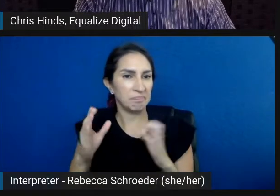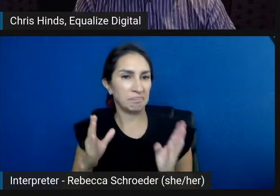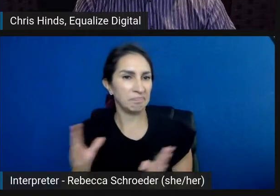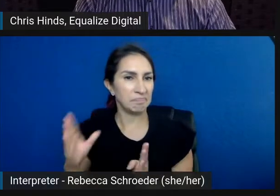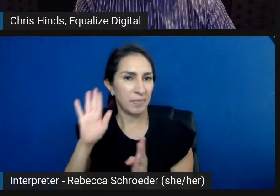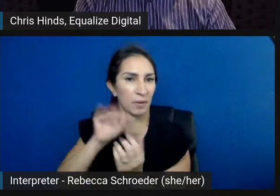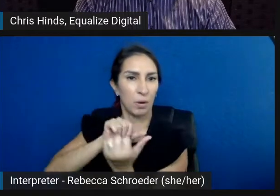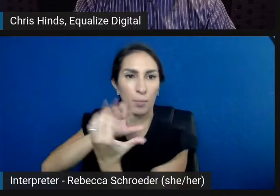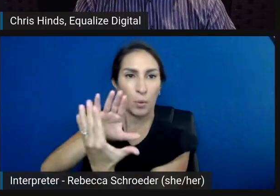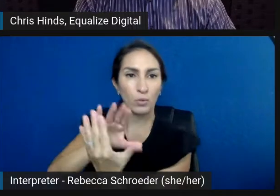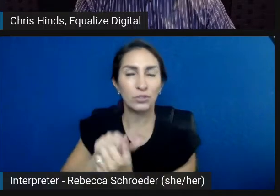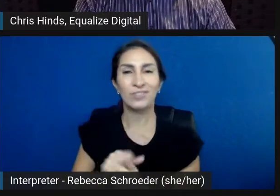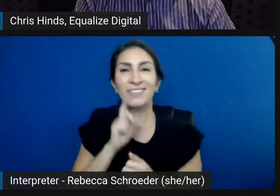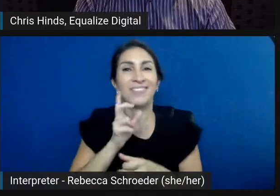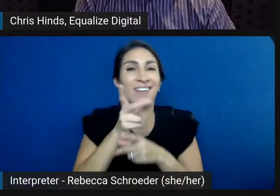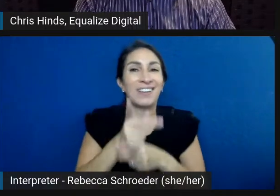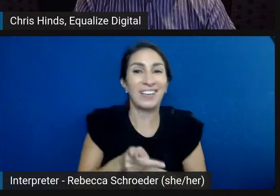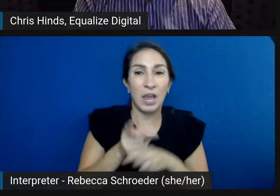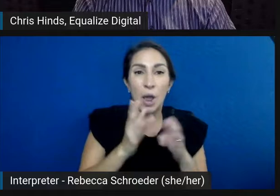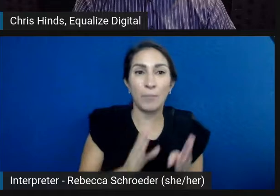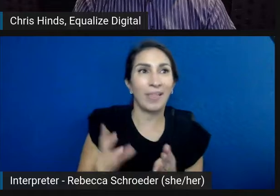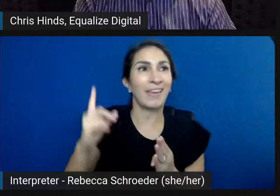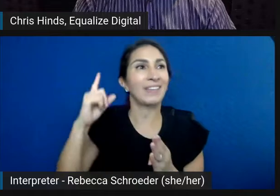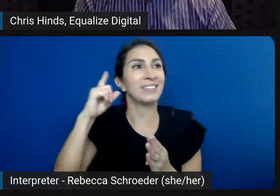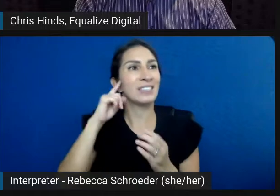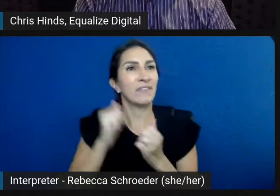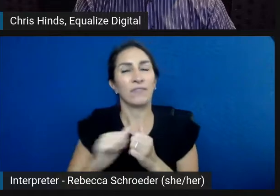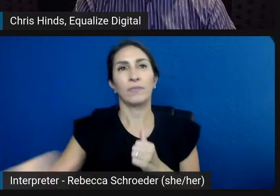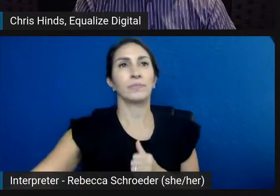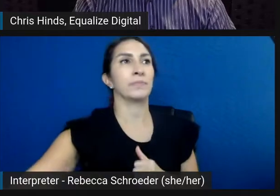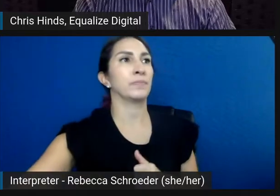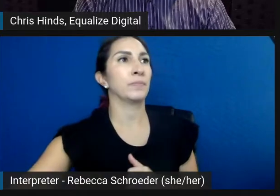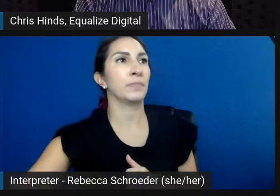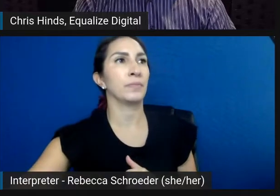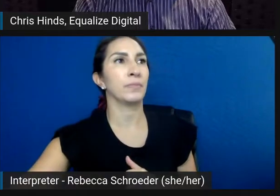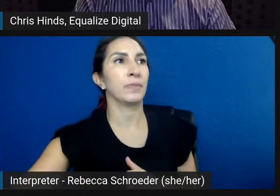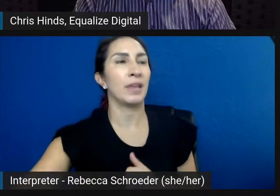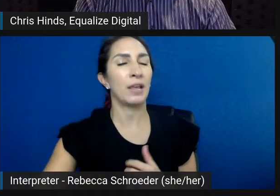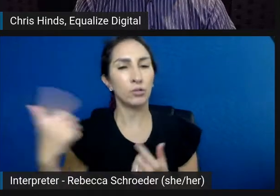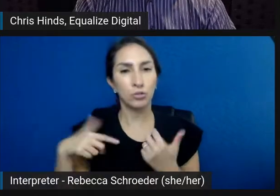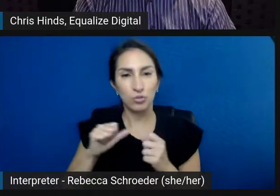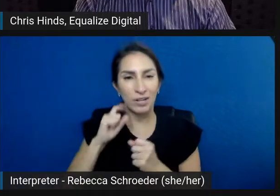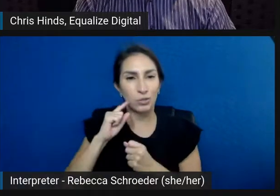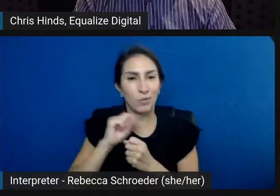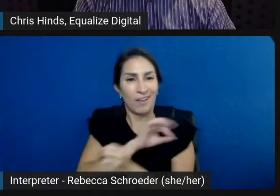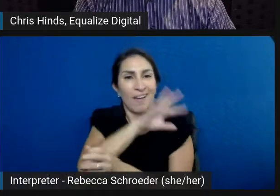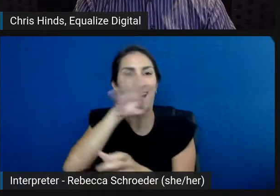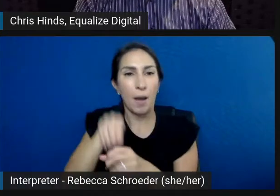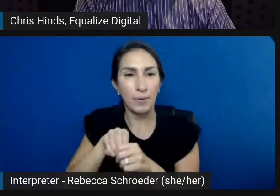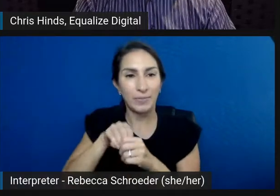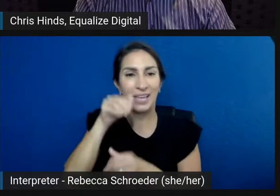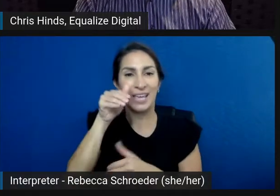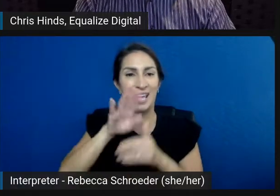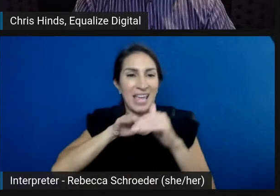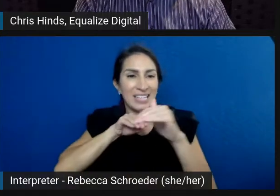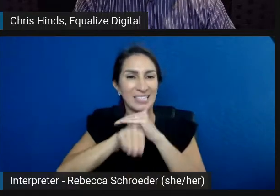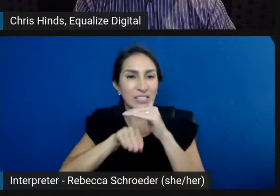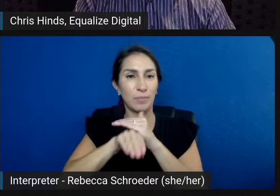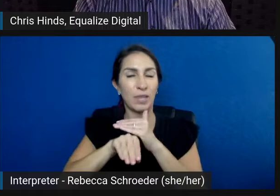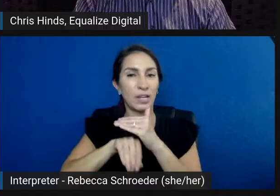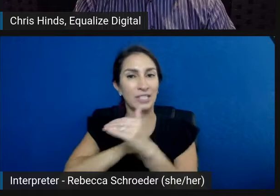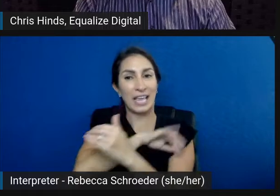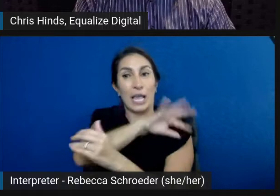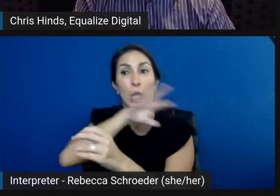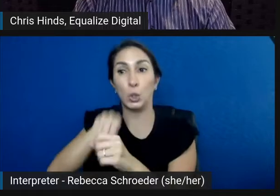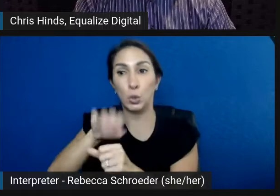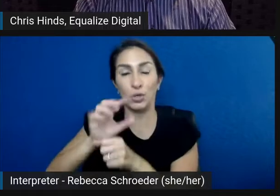in this than a lot of agency owners might think right now. And I think starting to roll accessibility into your care plans, have a scanning